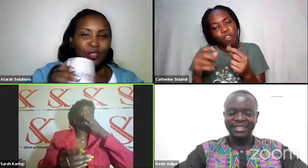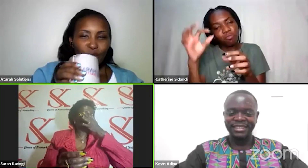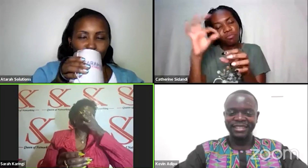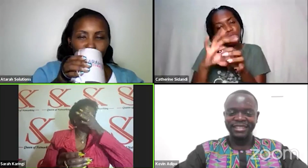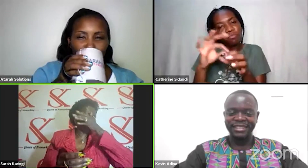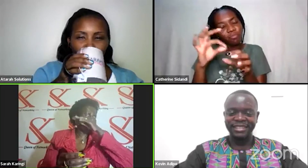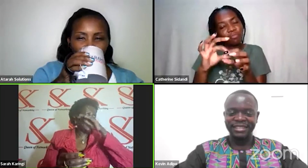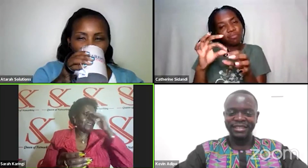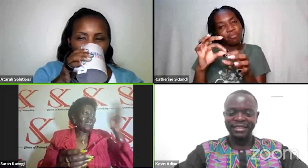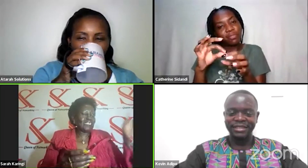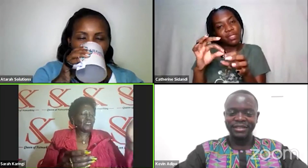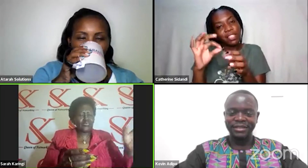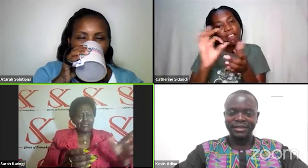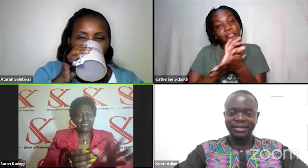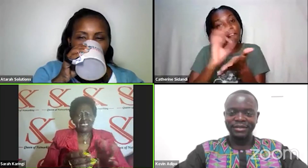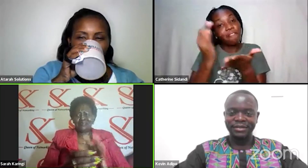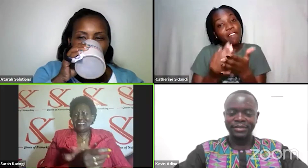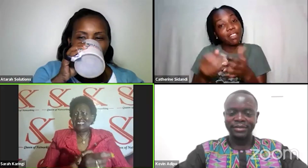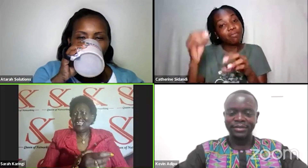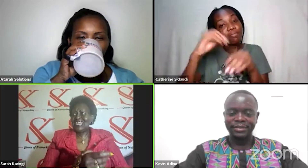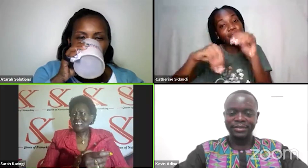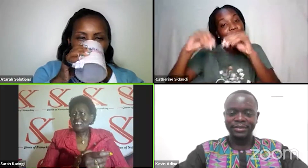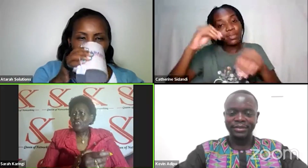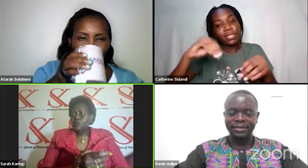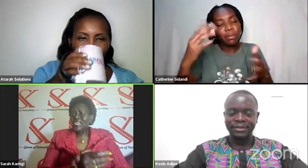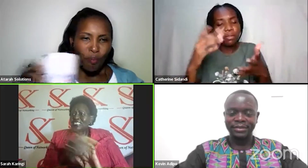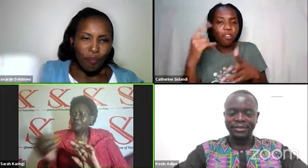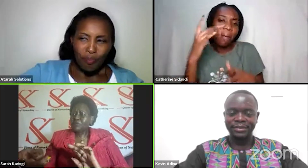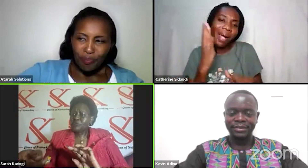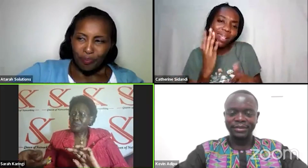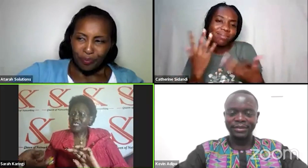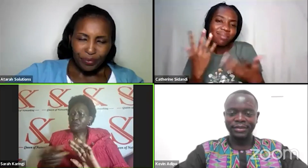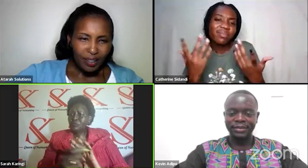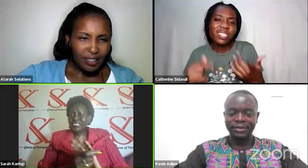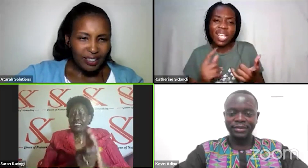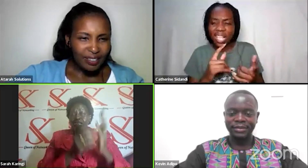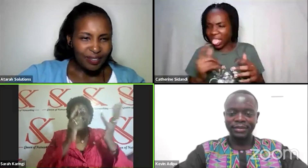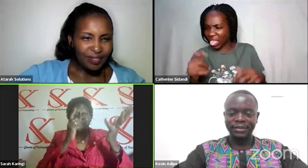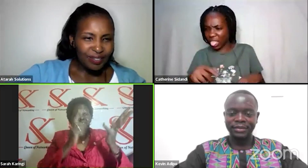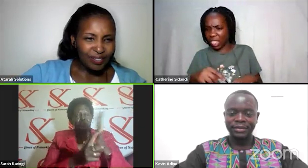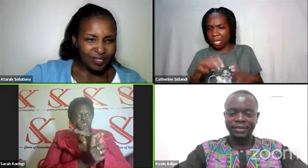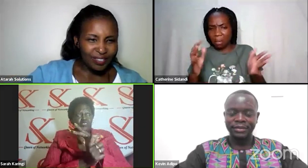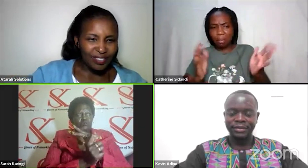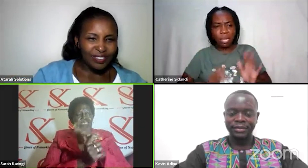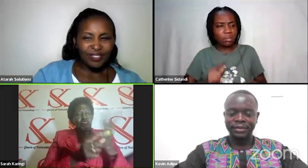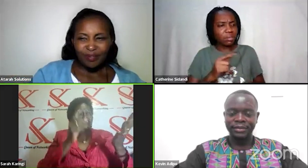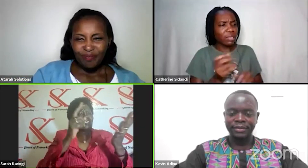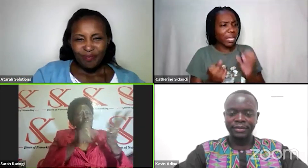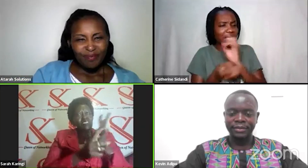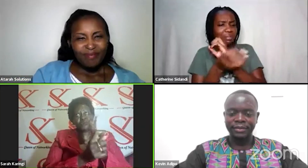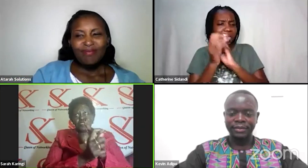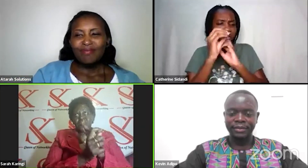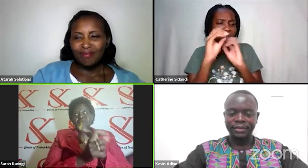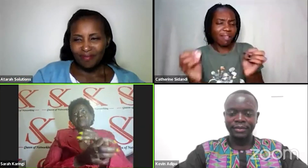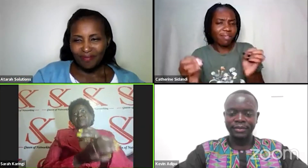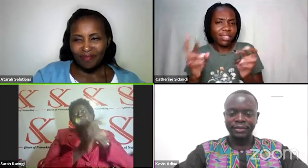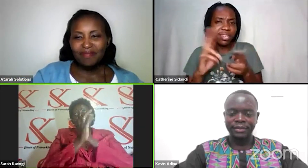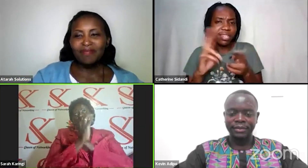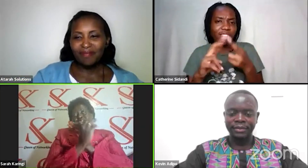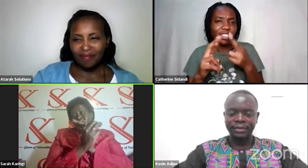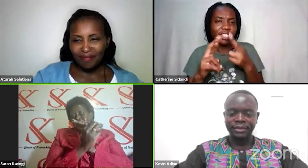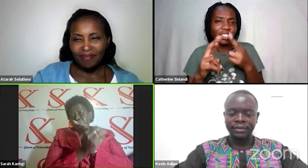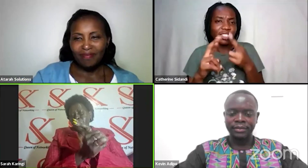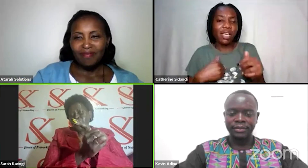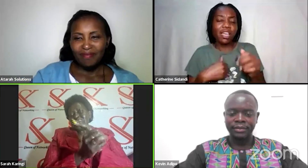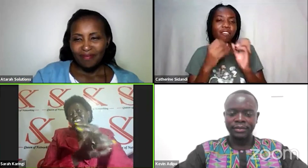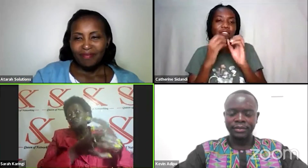sometimes it's for going to visit their mothers or something. And you're like, why has someone put me in a group and they have not even explained to me, they don't have a relationship with me. So